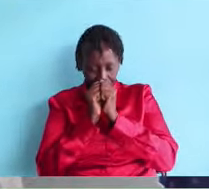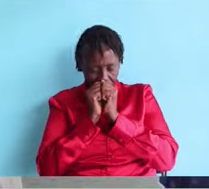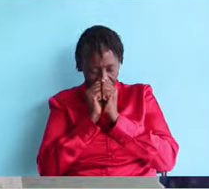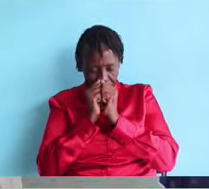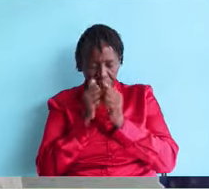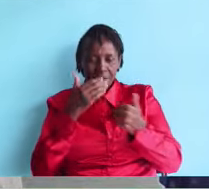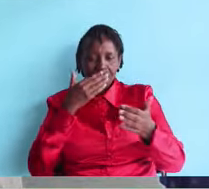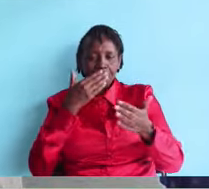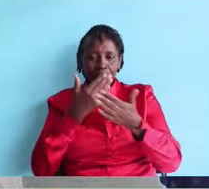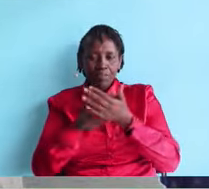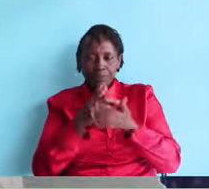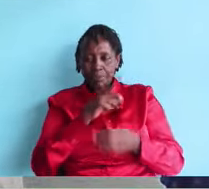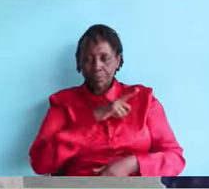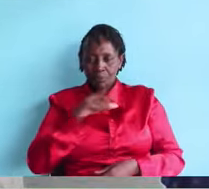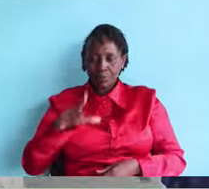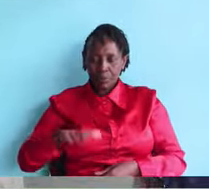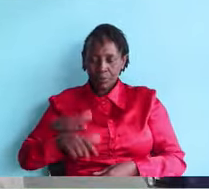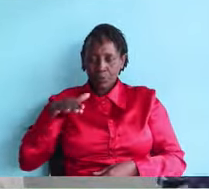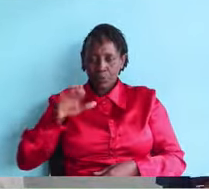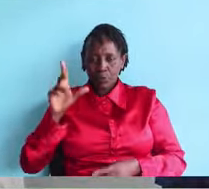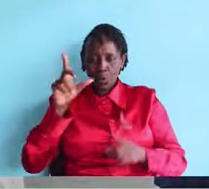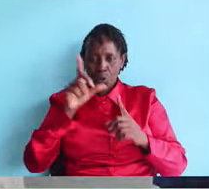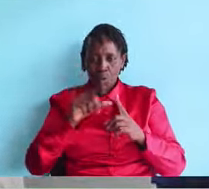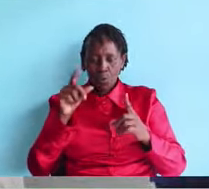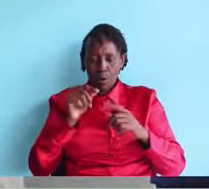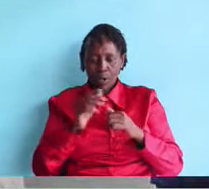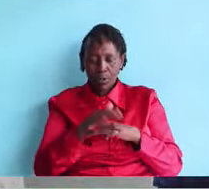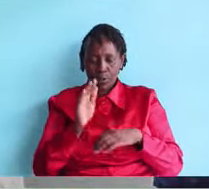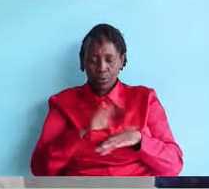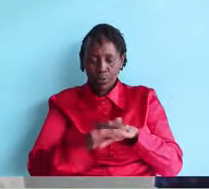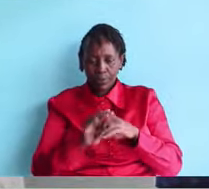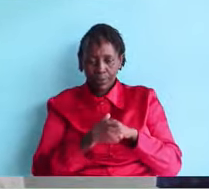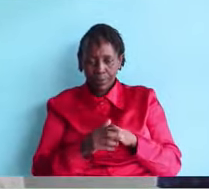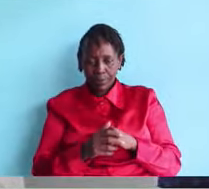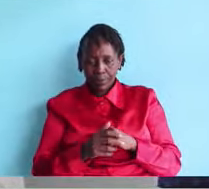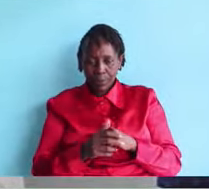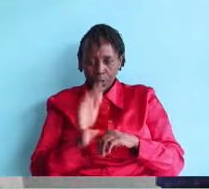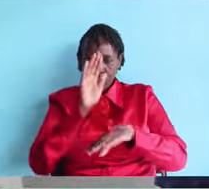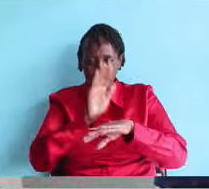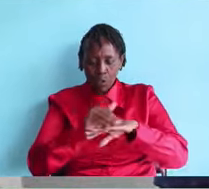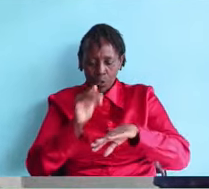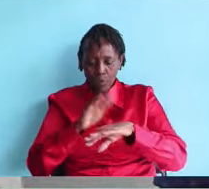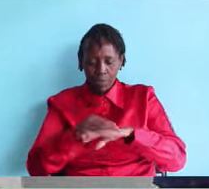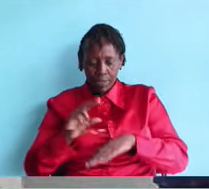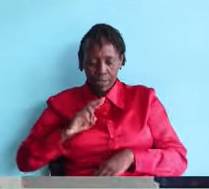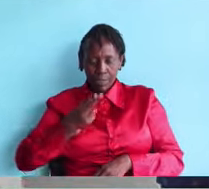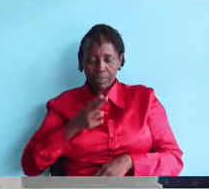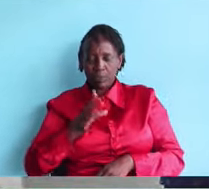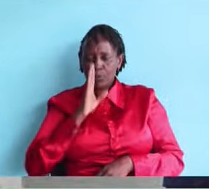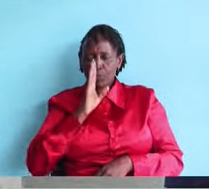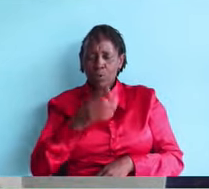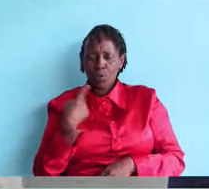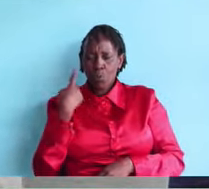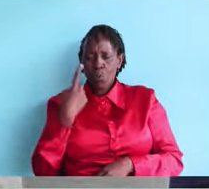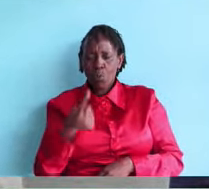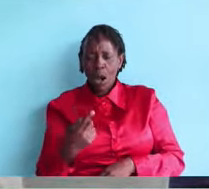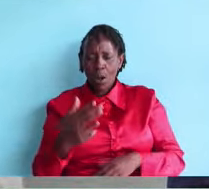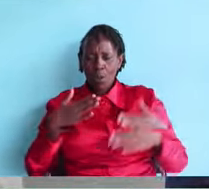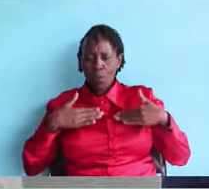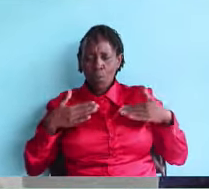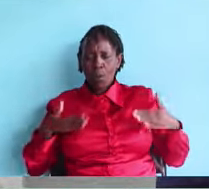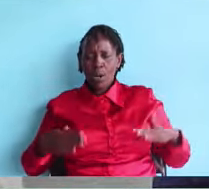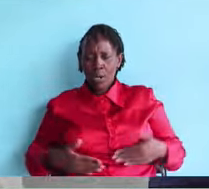Thank you that, Lord, your word to us has been very consistent. You're calling us to be one body because